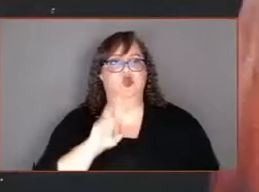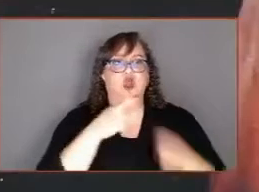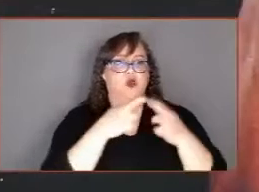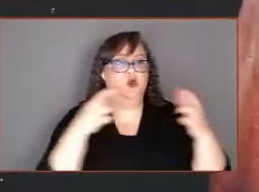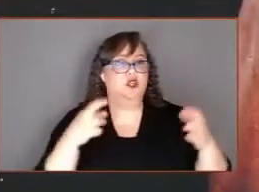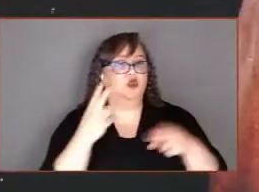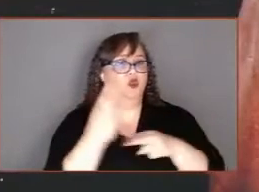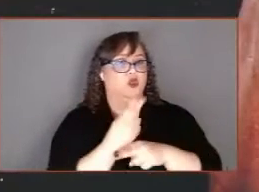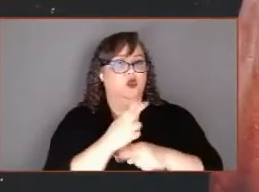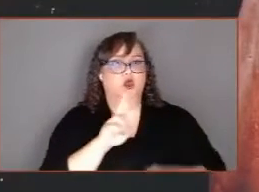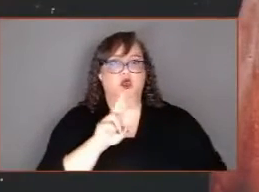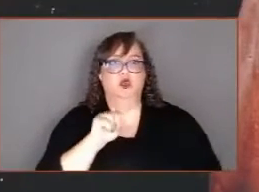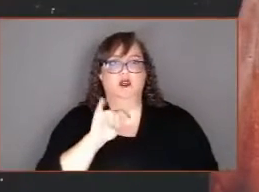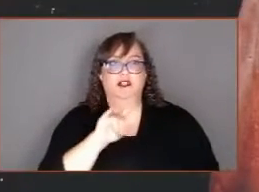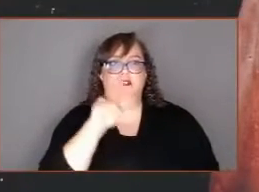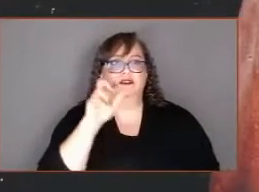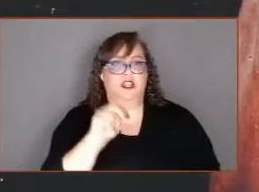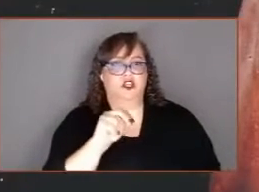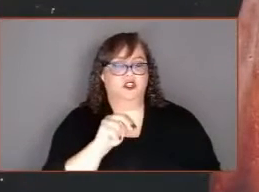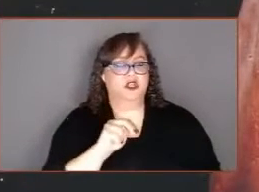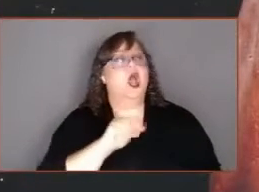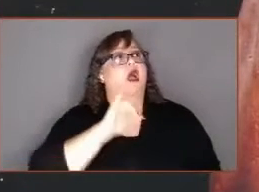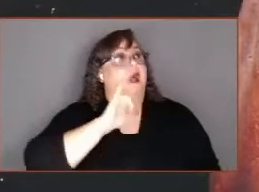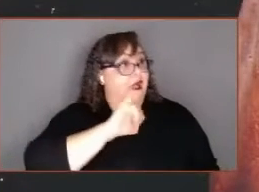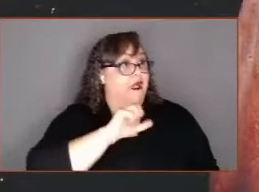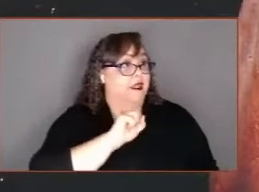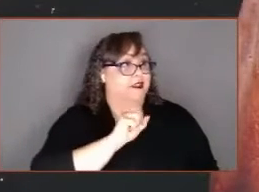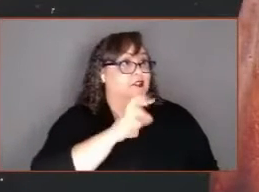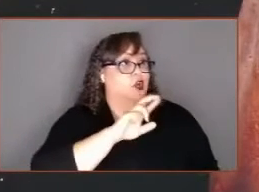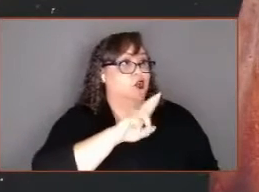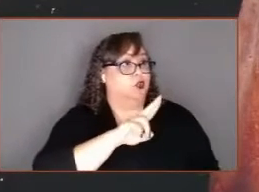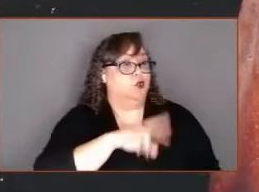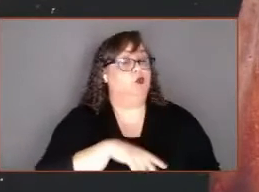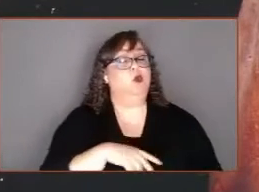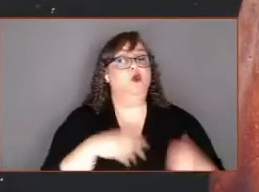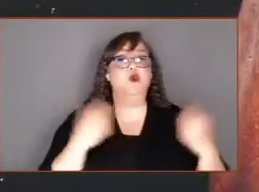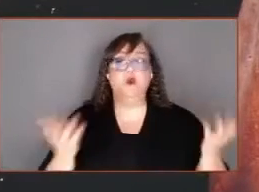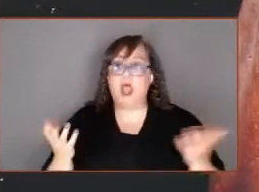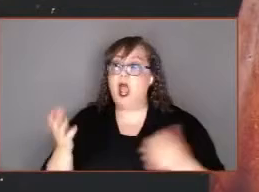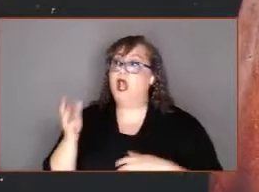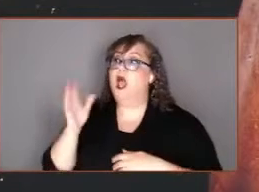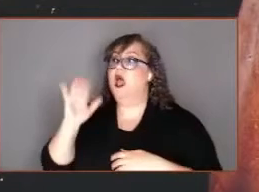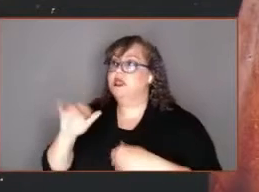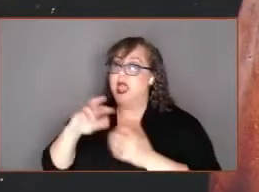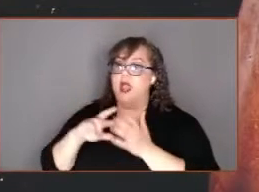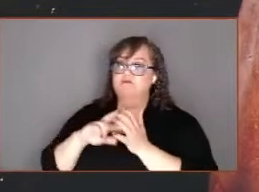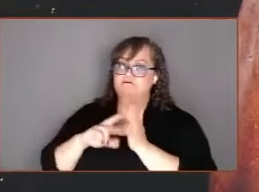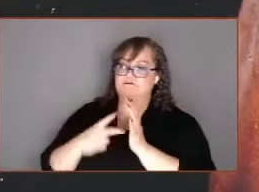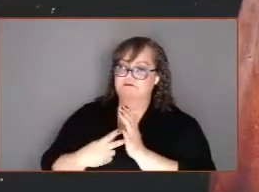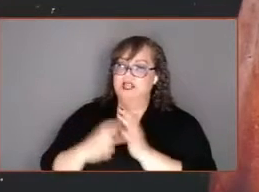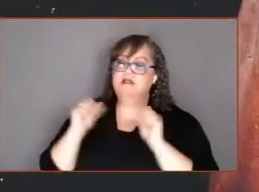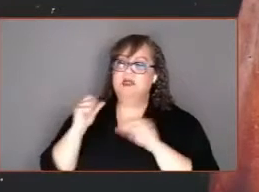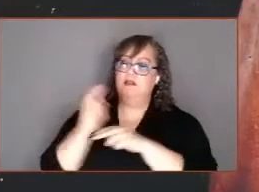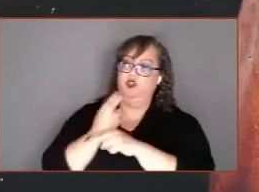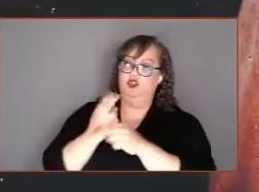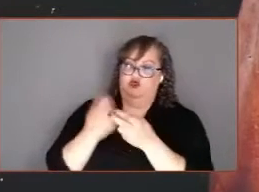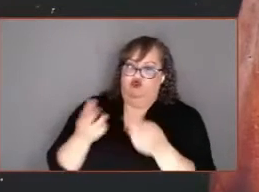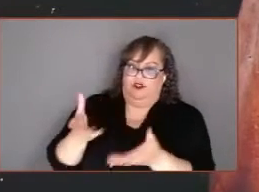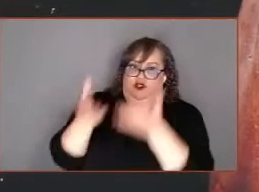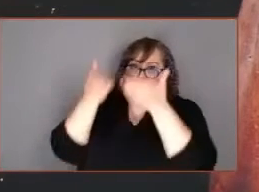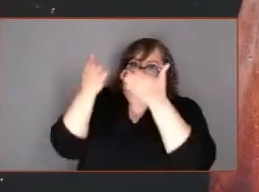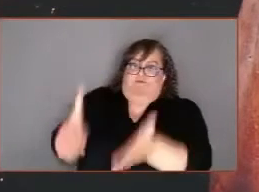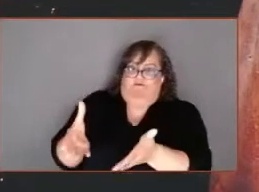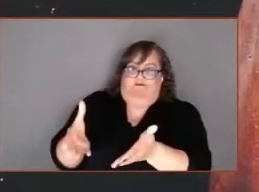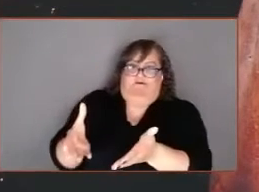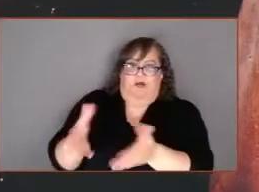or ISRU, is essentially looking at being able to use resources on site. So you can imagine that as